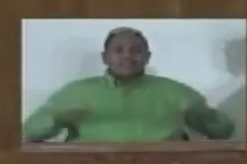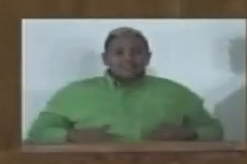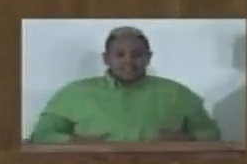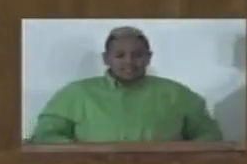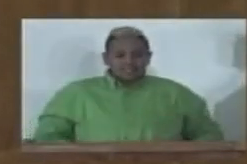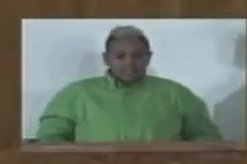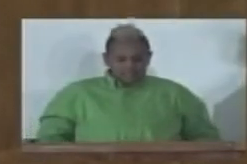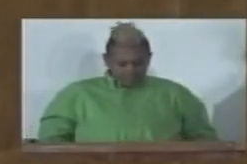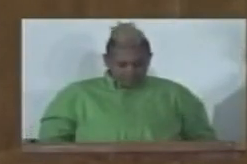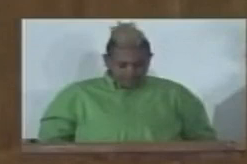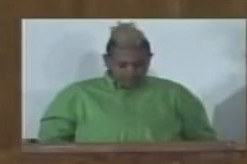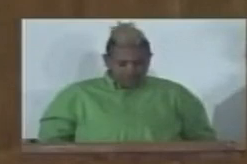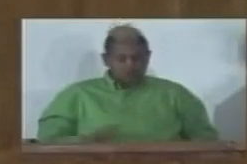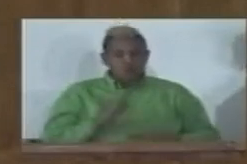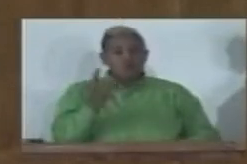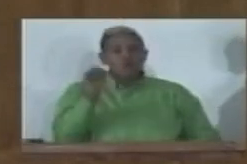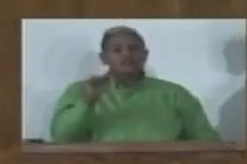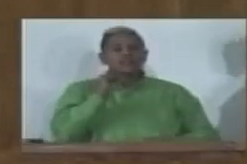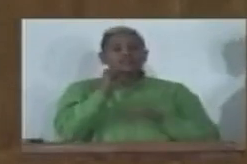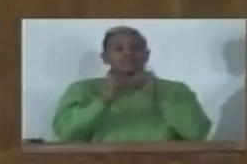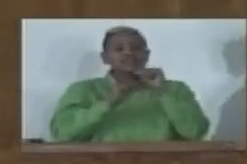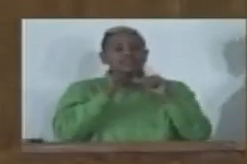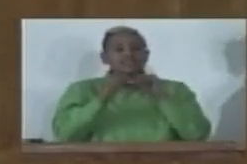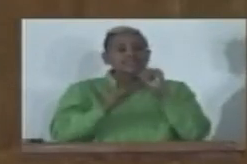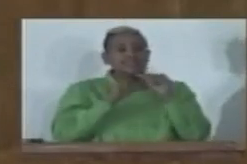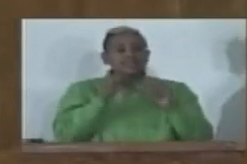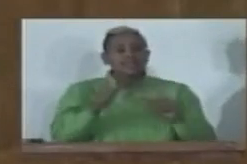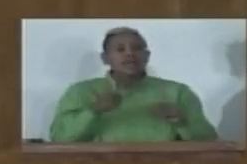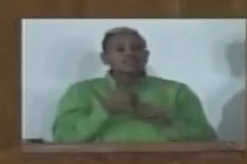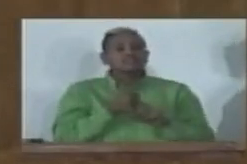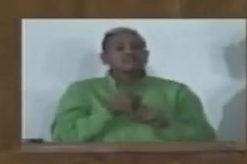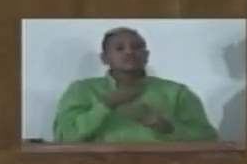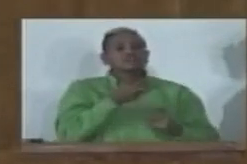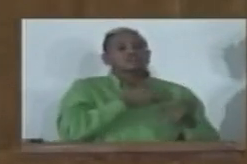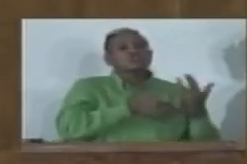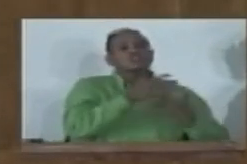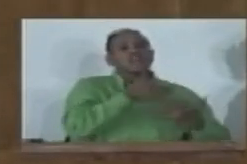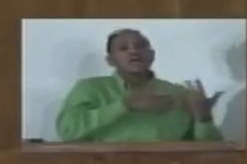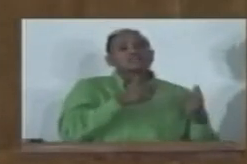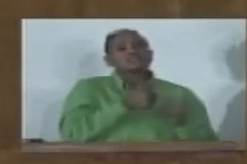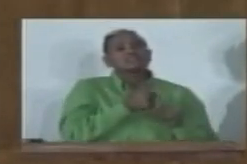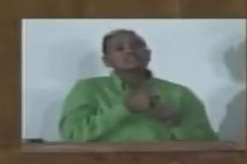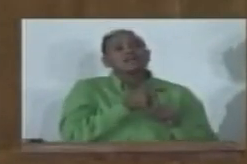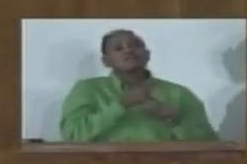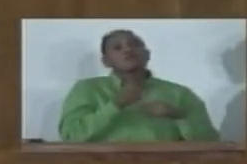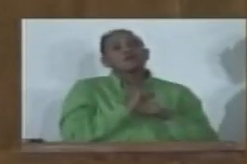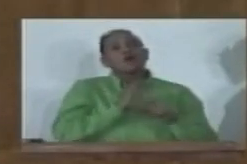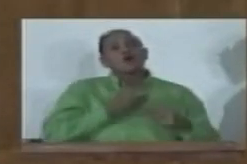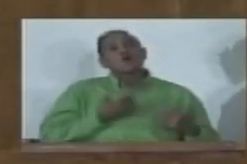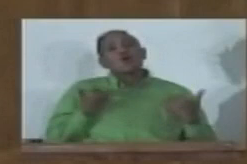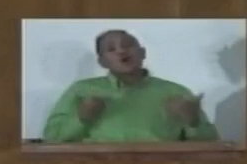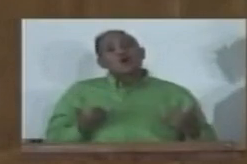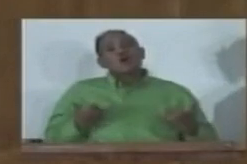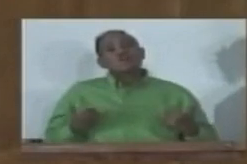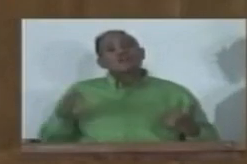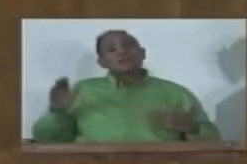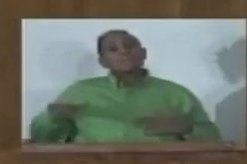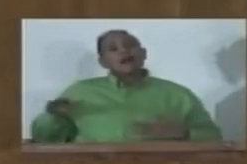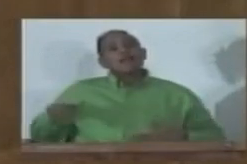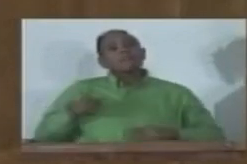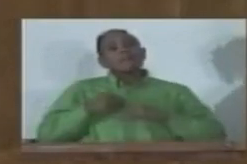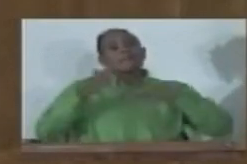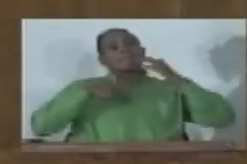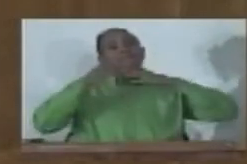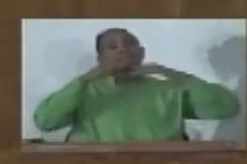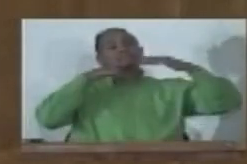No one can deny, Mr. President, the need for us as a society to make our current parliament building accessible